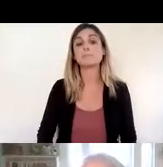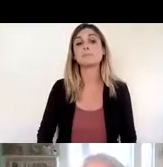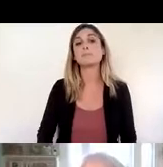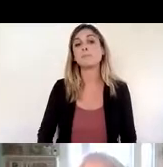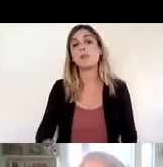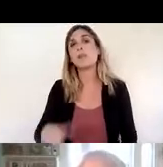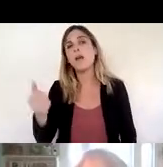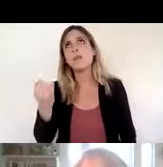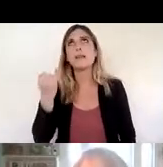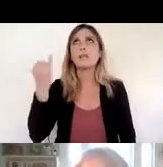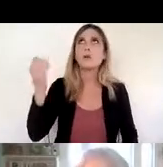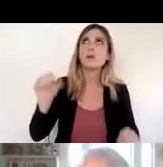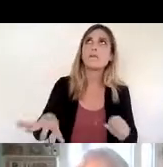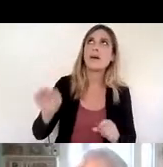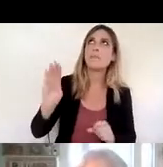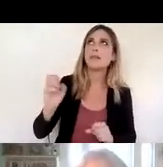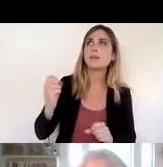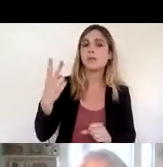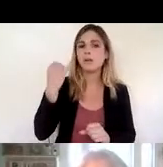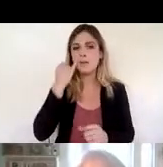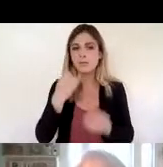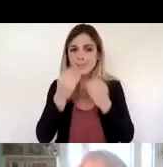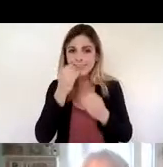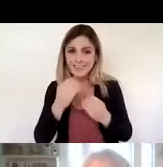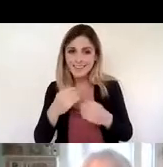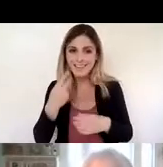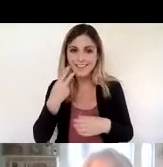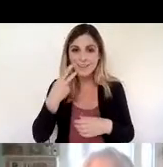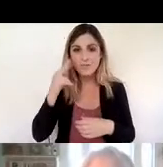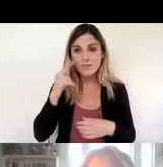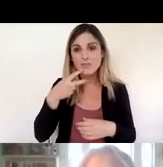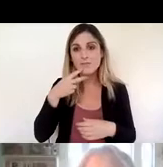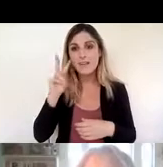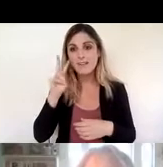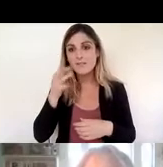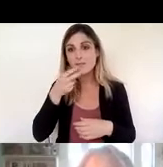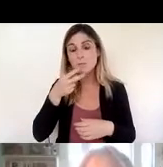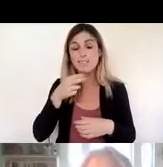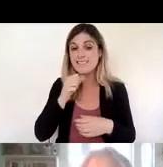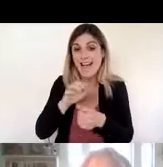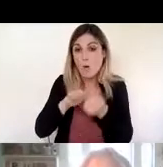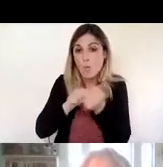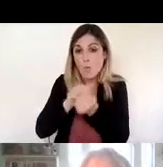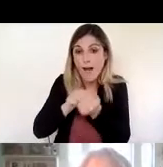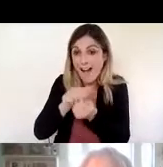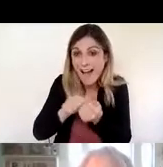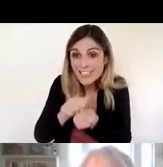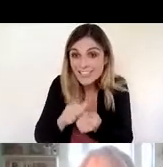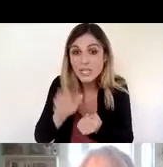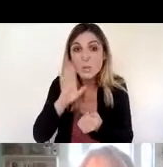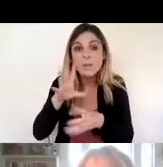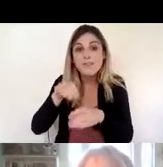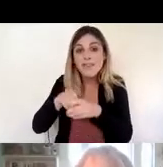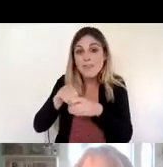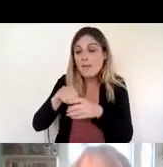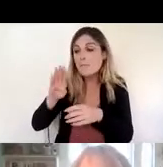idea that we could get vitamin B12 by eating unwashed organic produce. And so we're going to get some of that vitamin B12 that's in the bacteria,